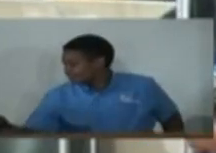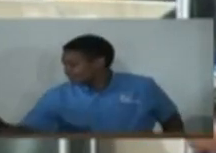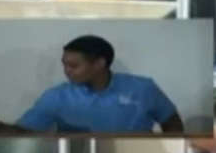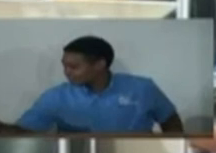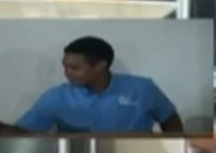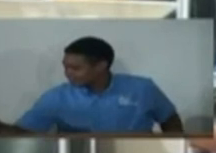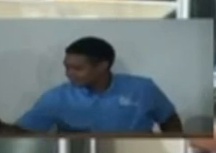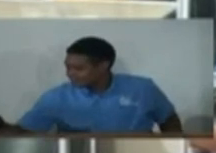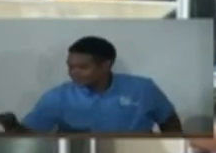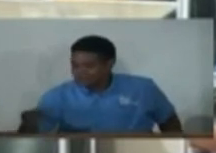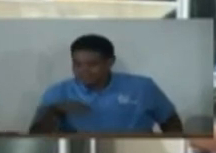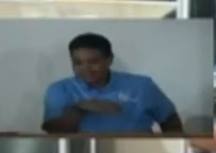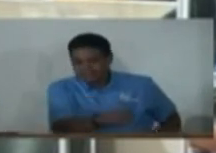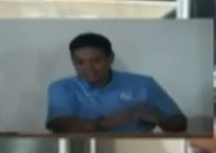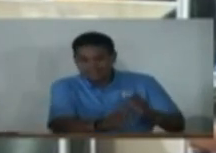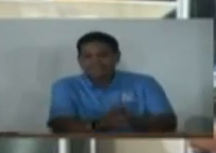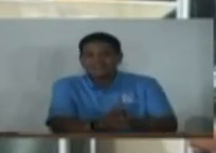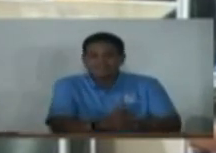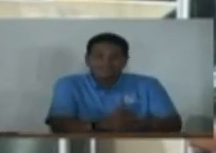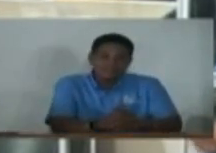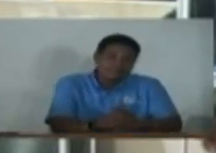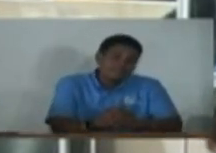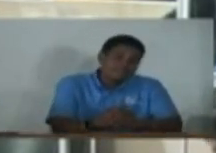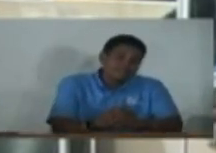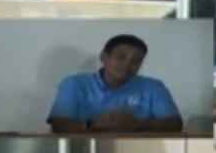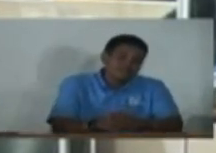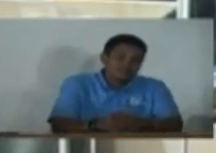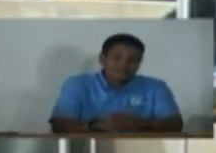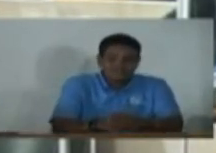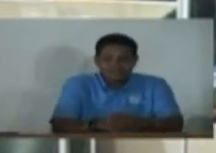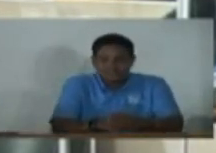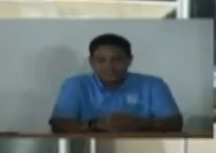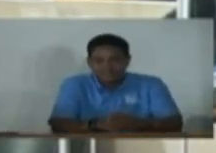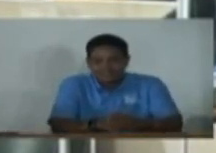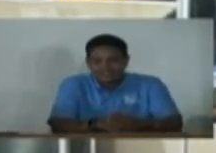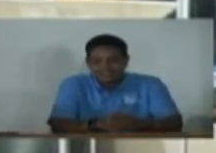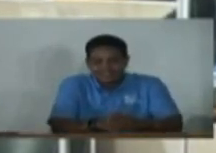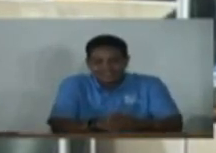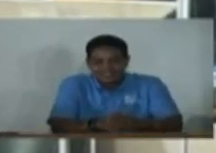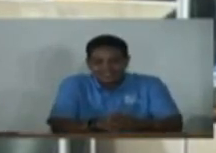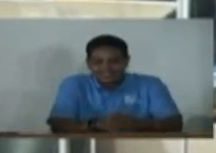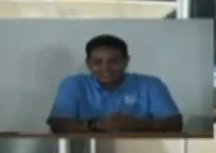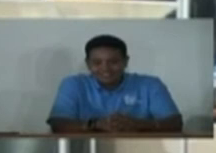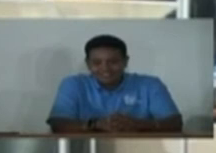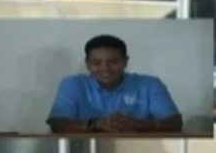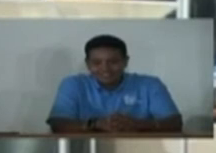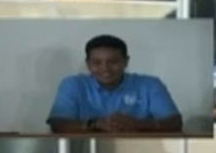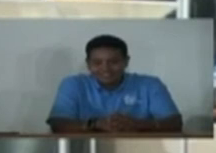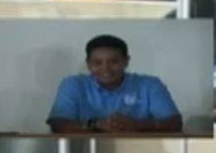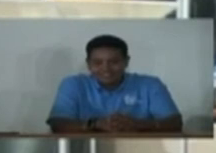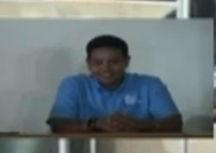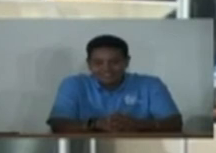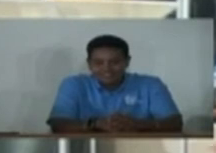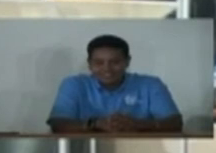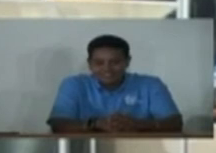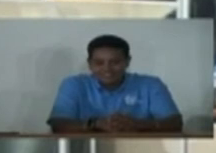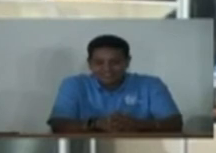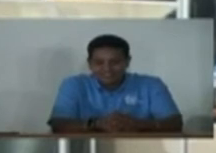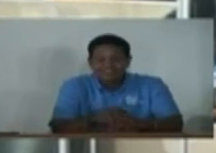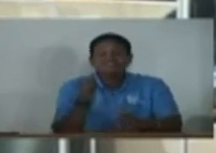8 to 9. I know some people were expecting 10. As I said, it's not to be deemed